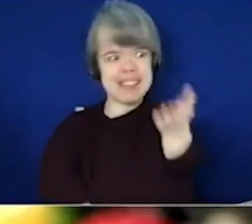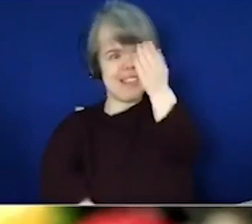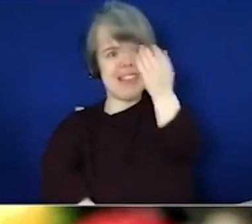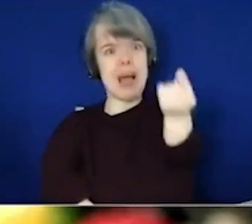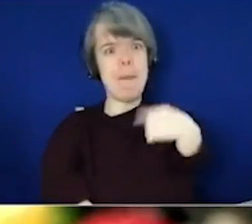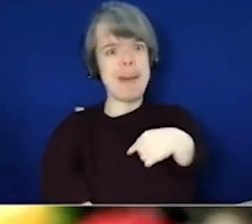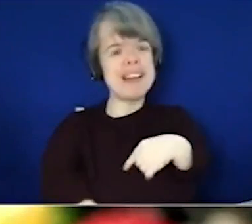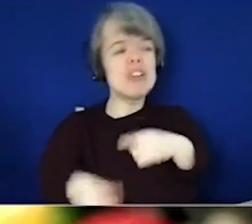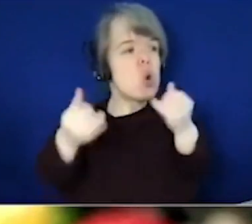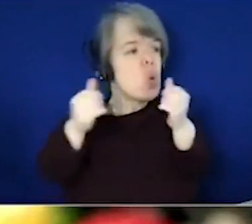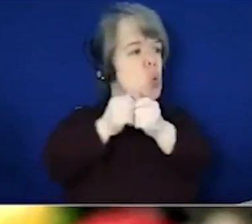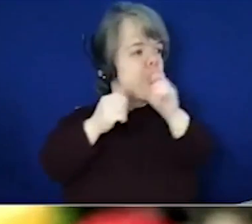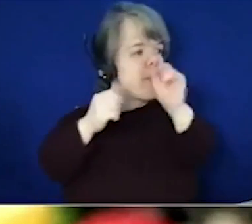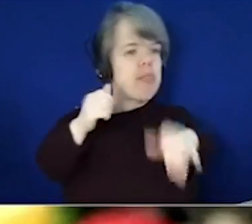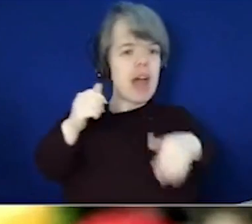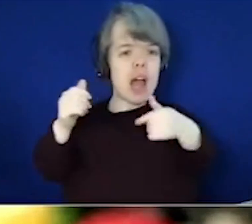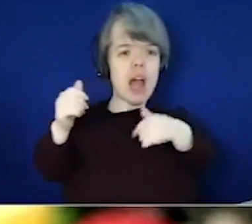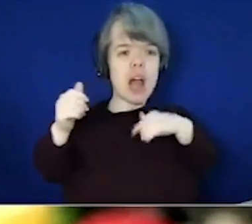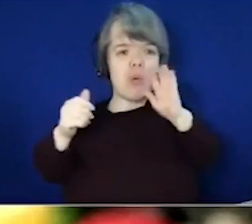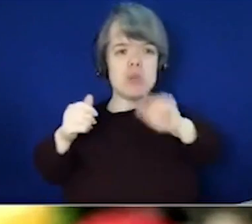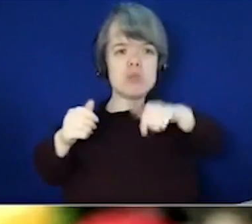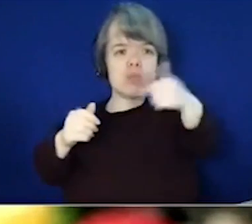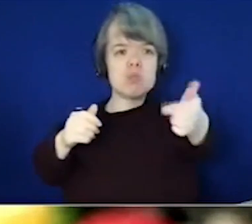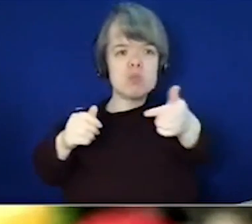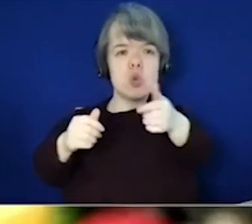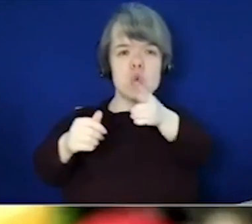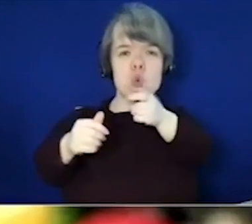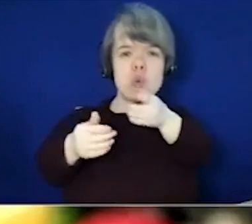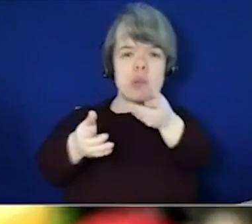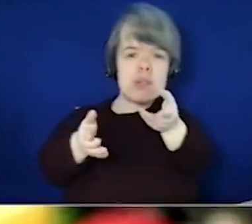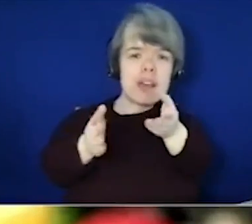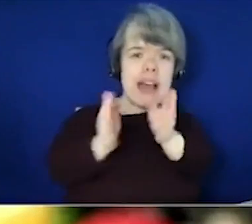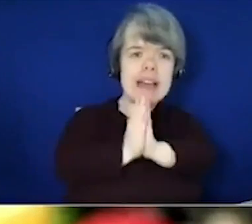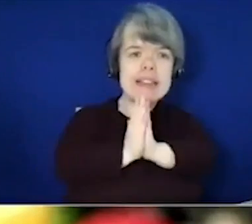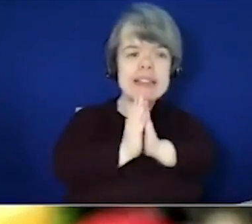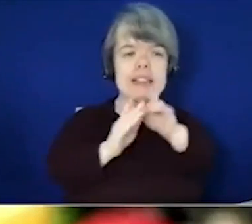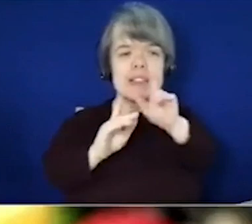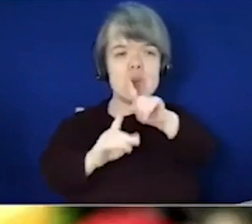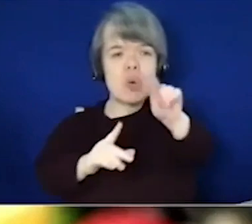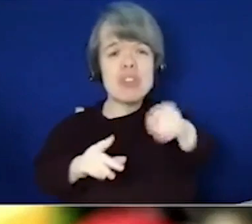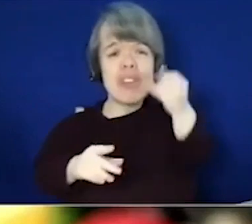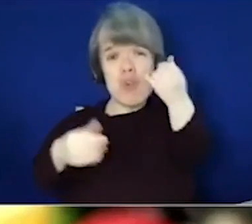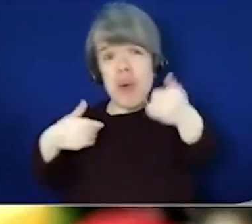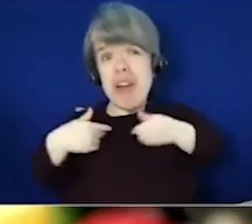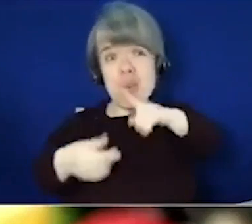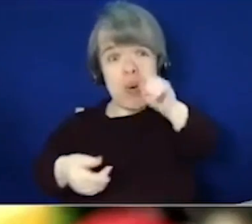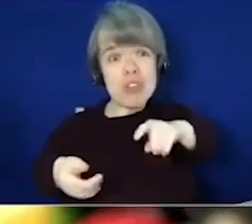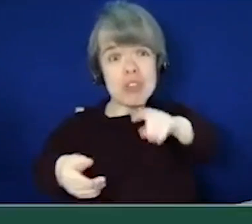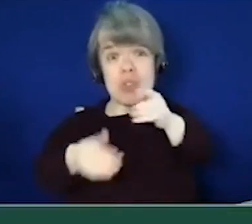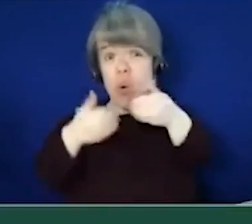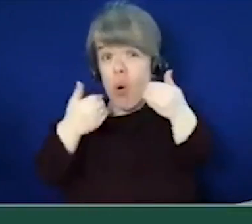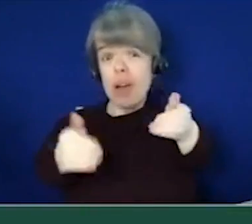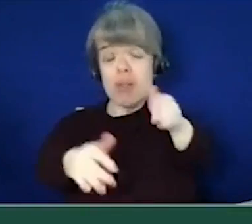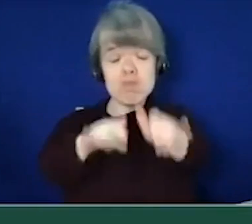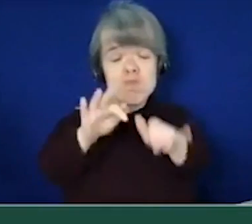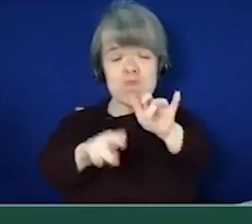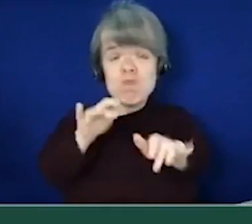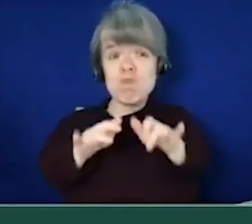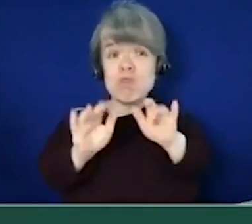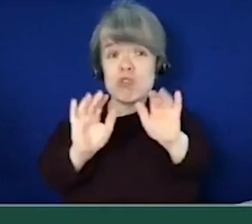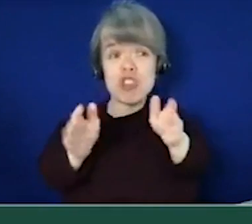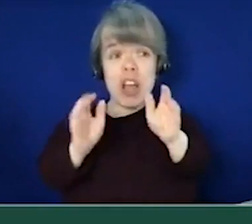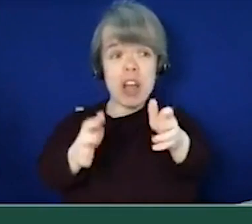watching social media and all the stories that are coming out and the tweets that are coming out and the stories that I know personally. I have been